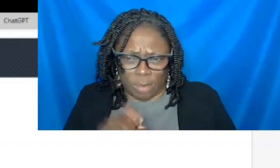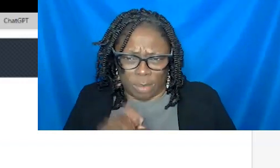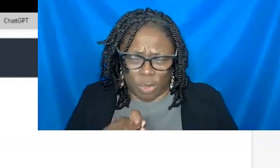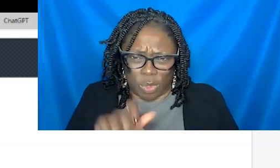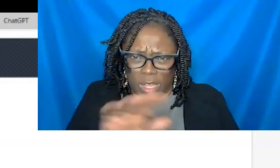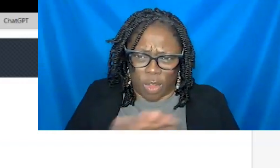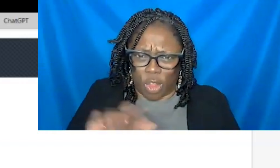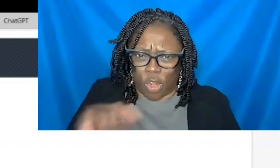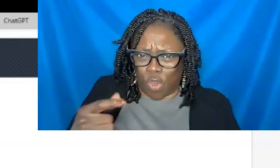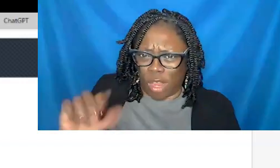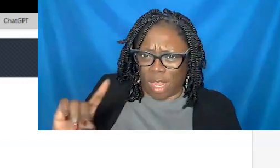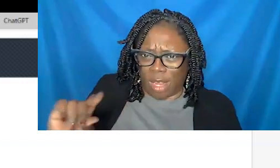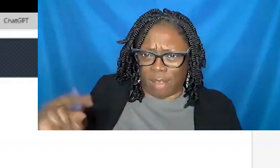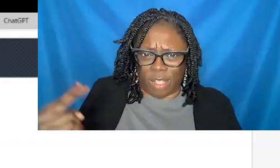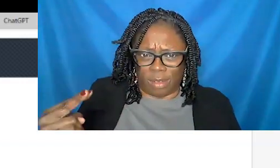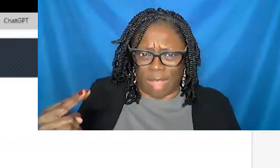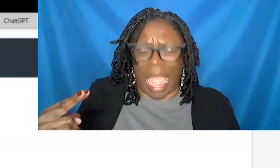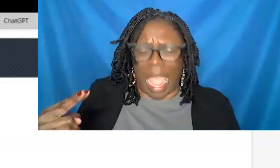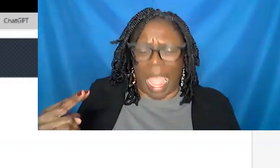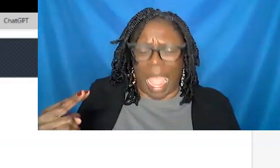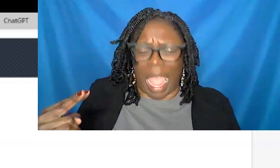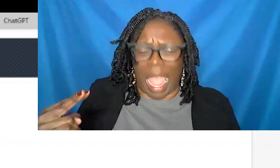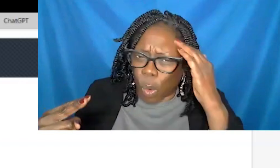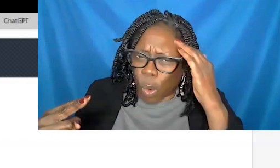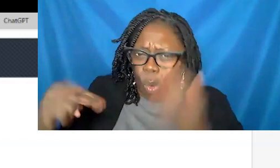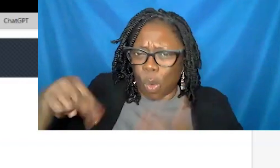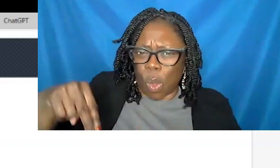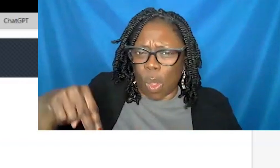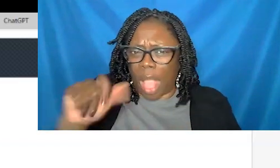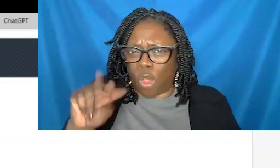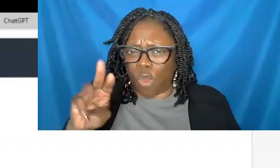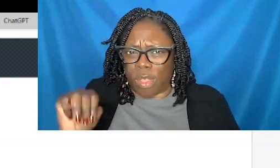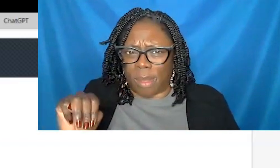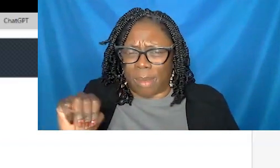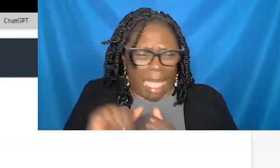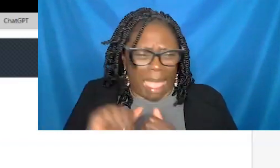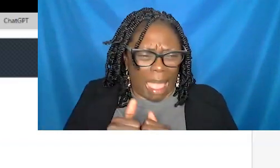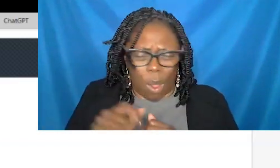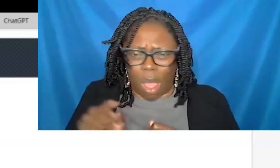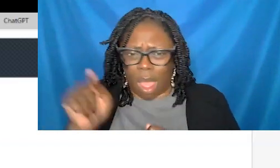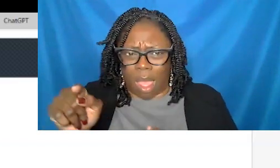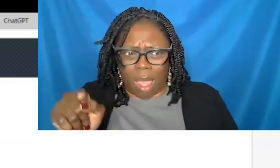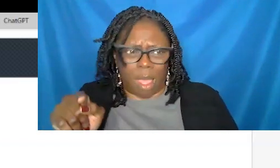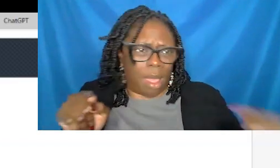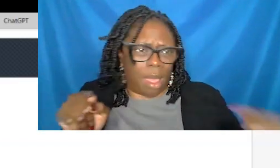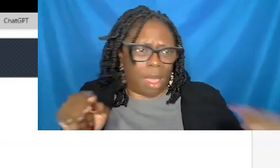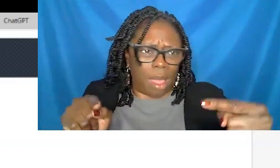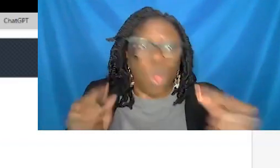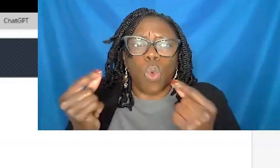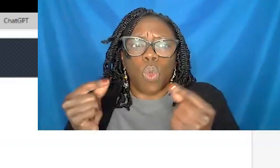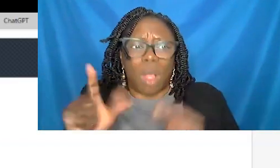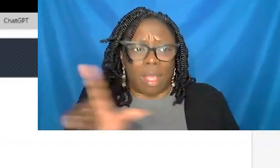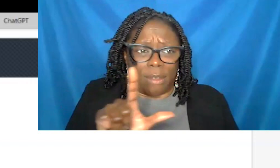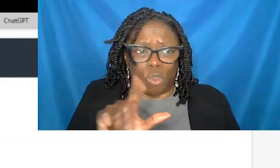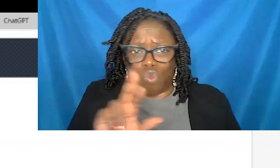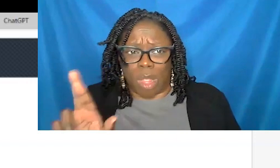was facing a certain direction, and I needed to know some kind of algorithm to figure out, okay, if he wants to get to this other location, does he need to turn left or